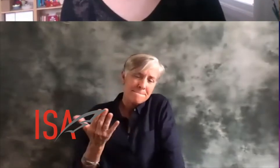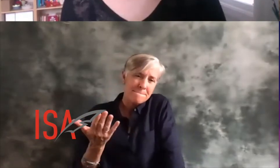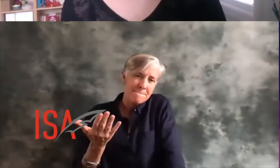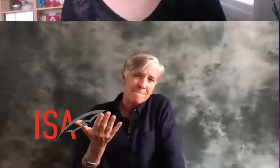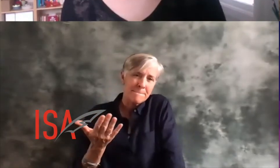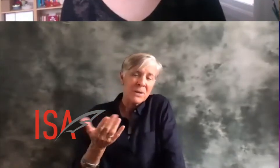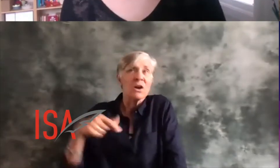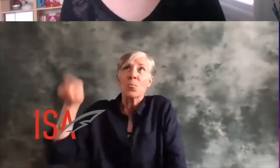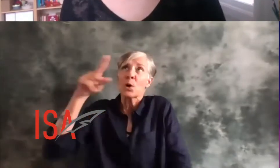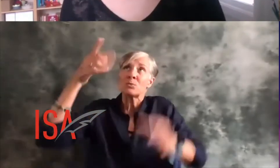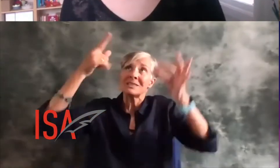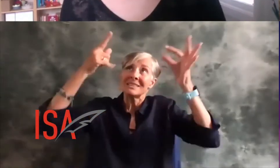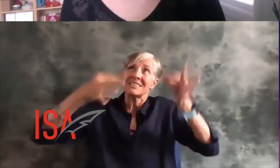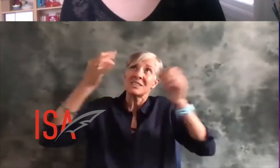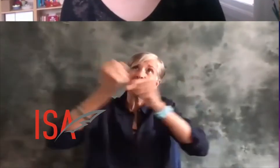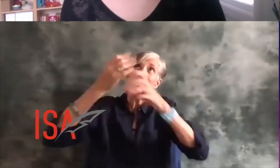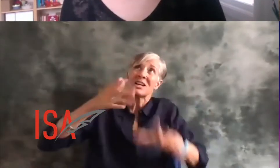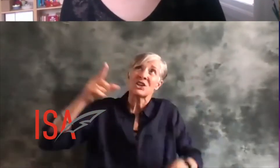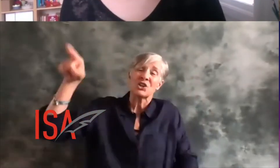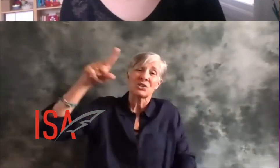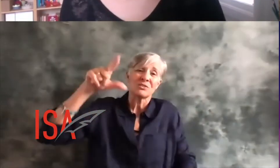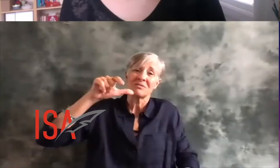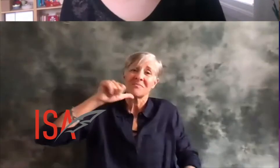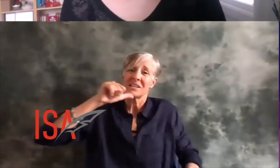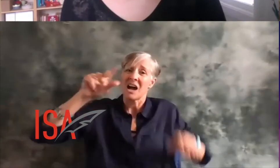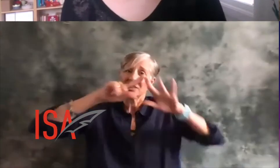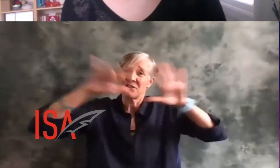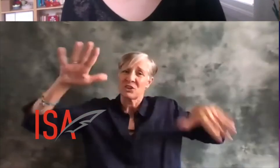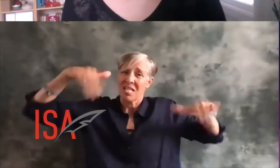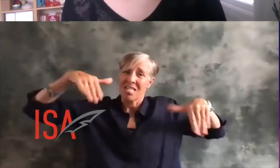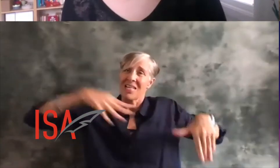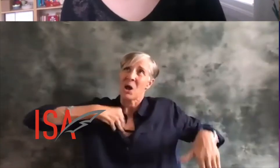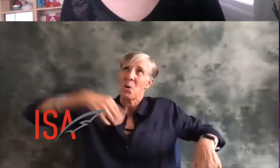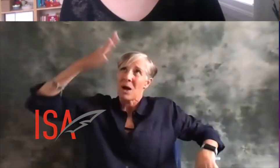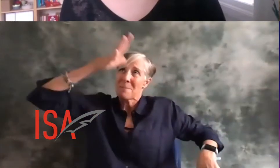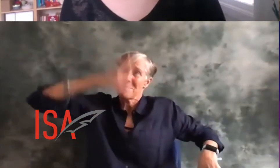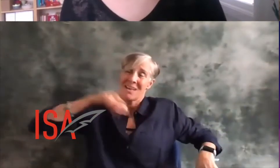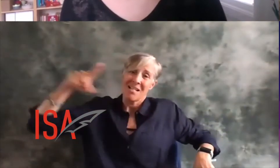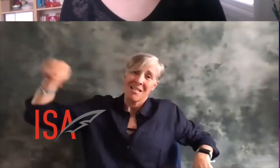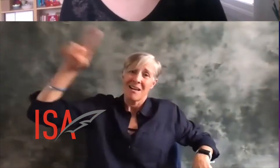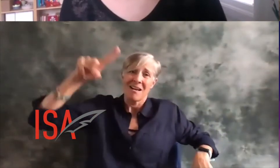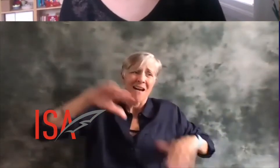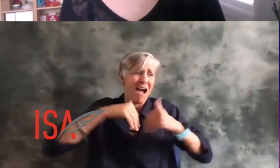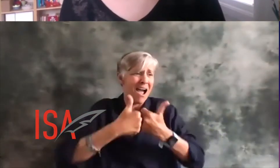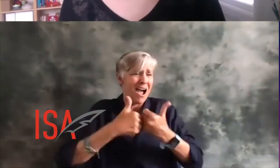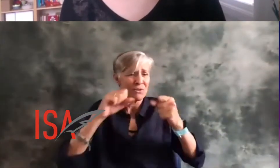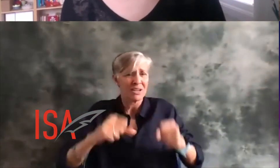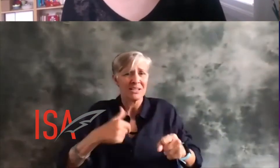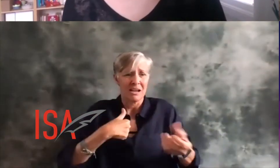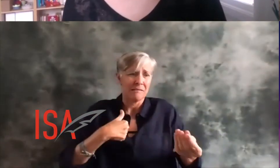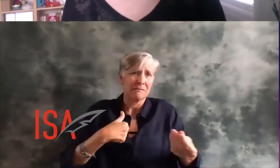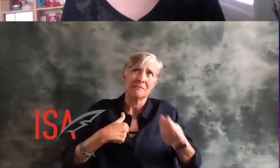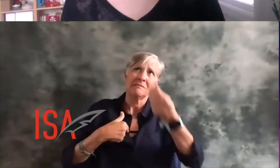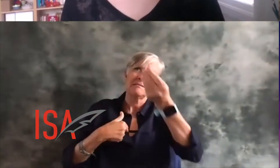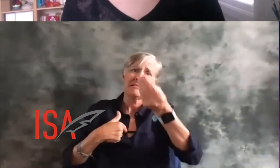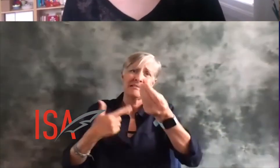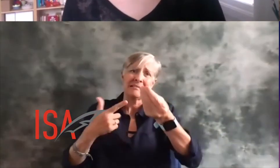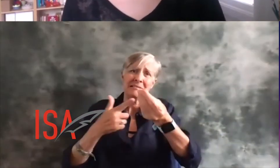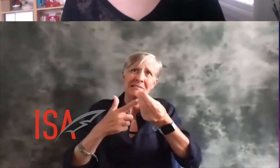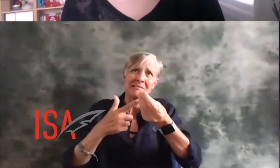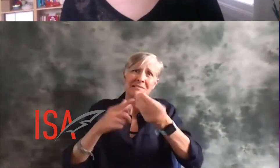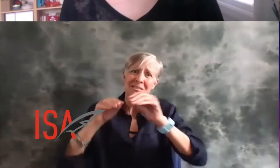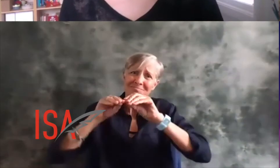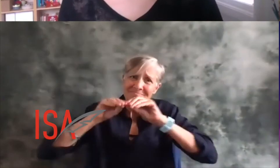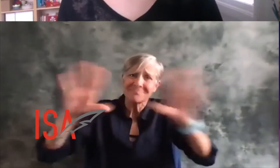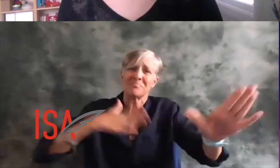decision makers maybe aren't there yet, and a lot of them are white males. How do you get to the next level? How do you get your work out